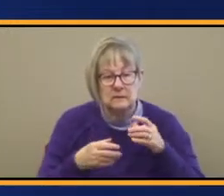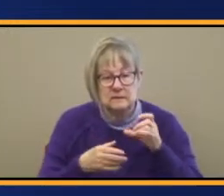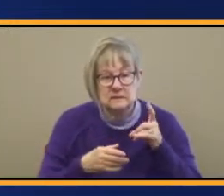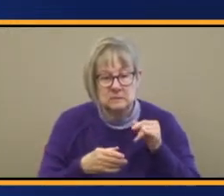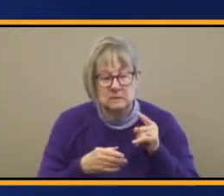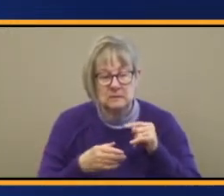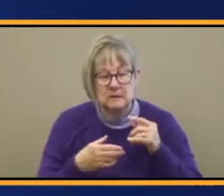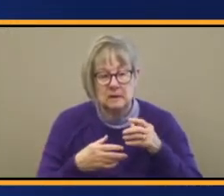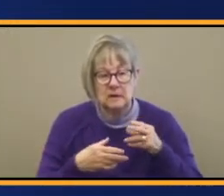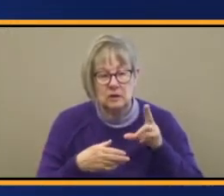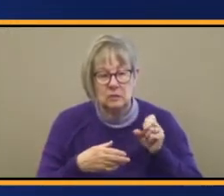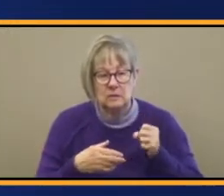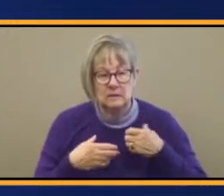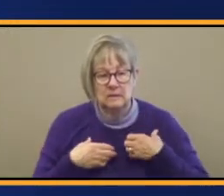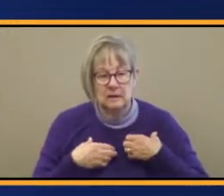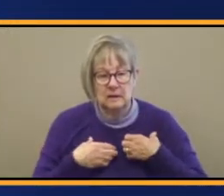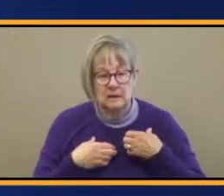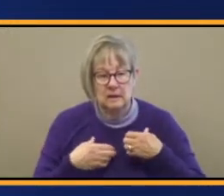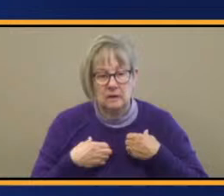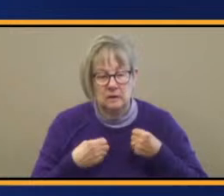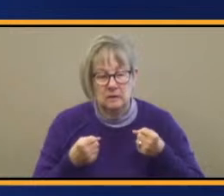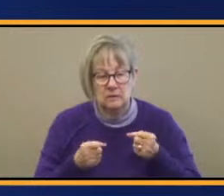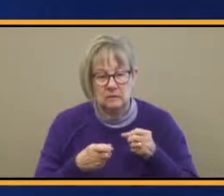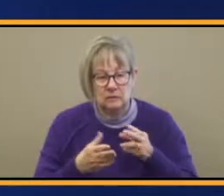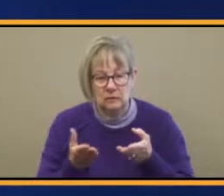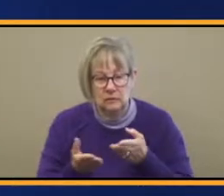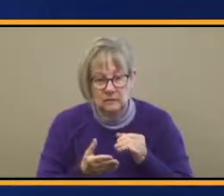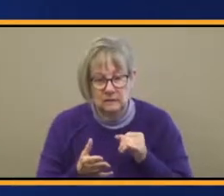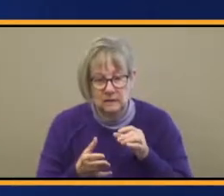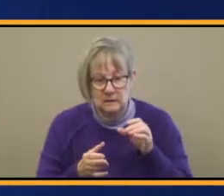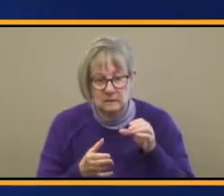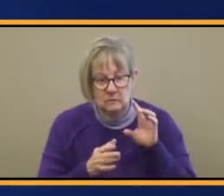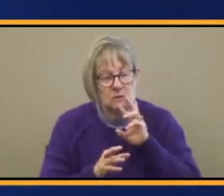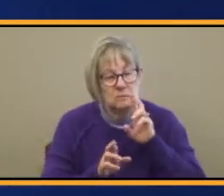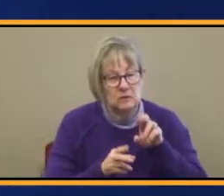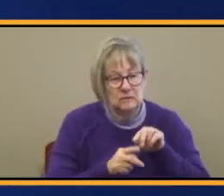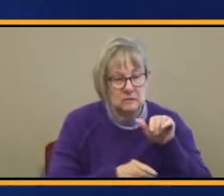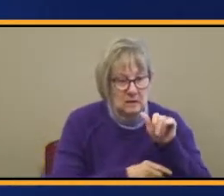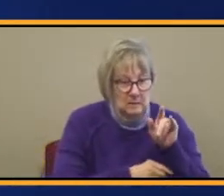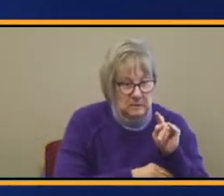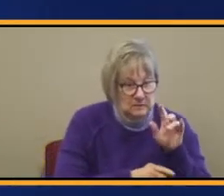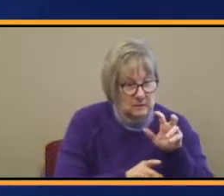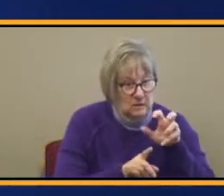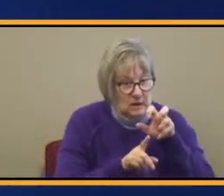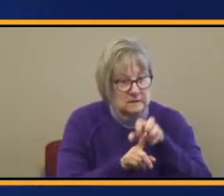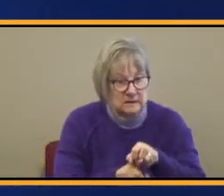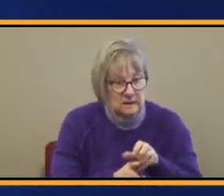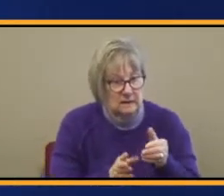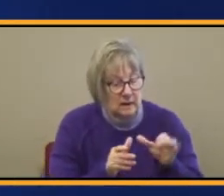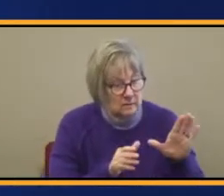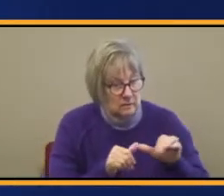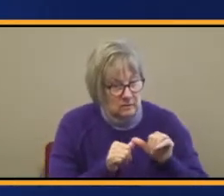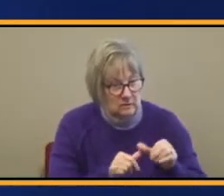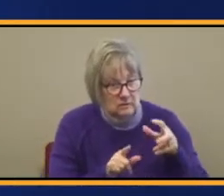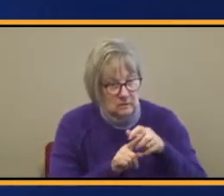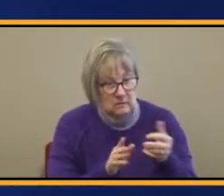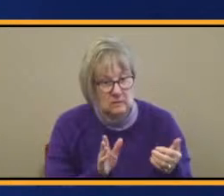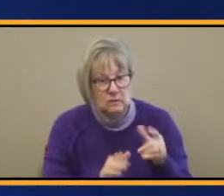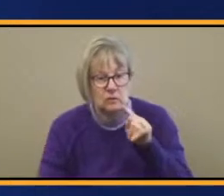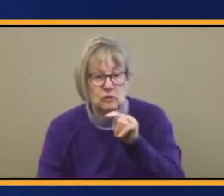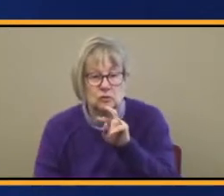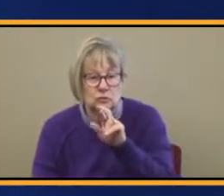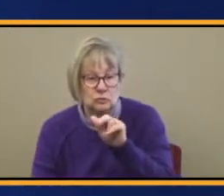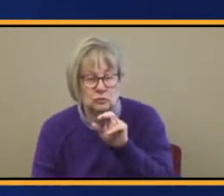in response to Governor Abbott and the state legislature and their attack and their continuous attacks on trans youth. And it